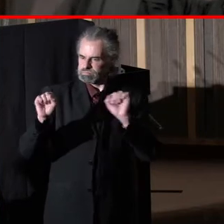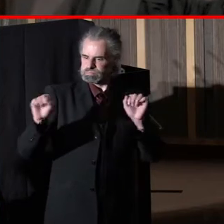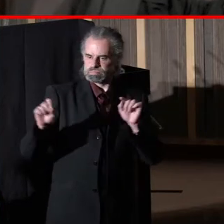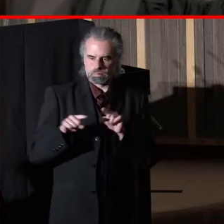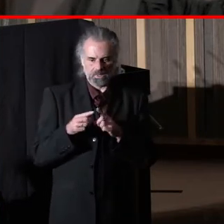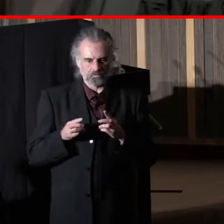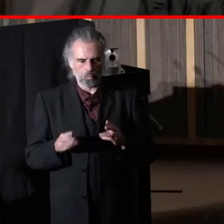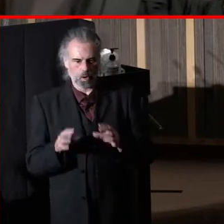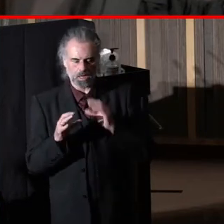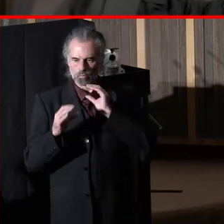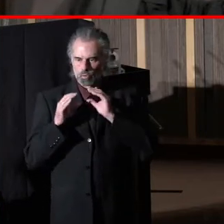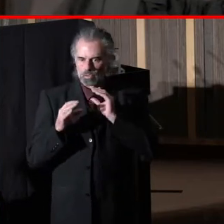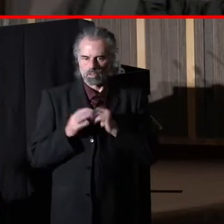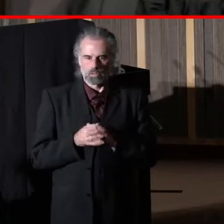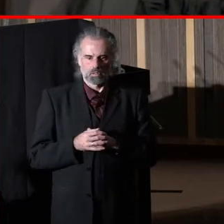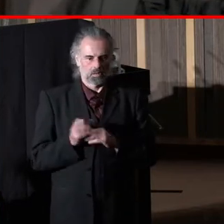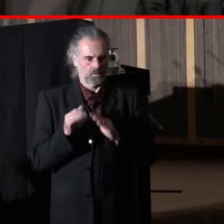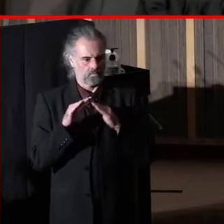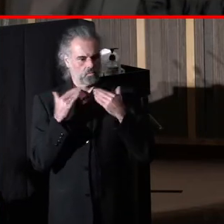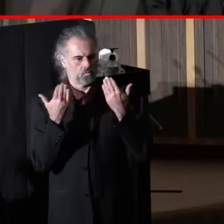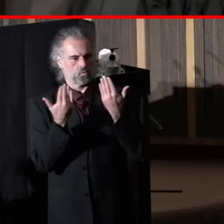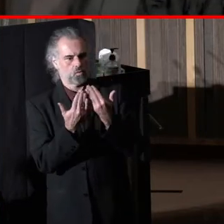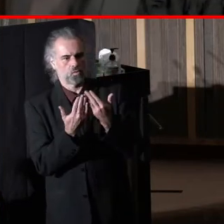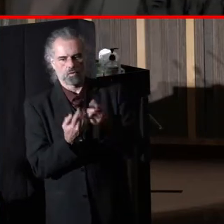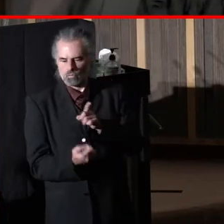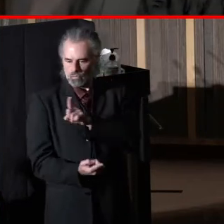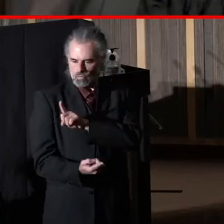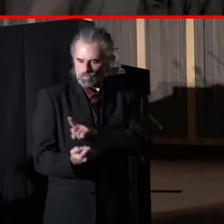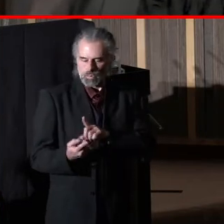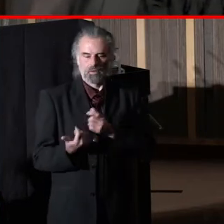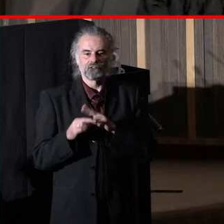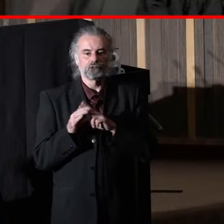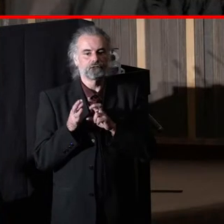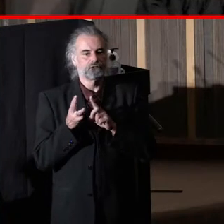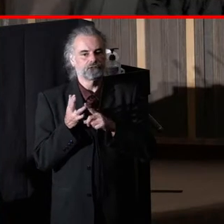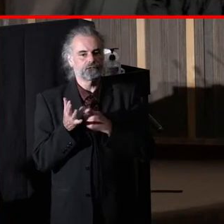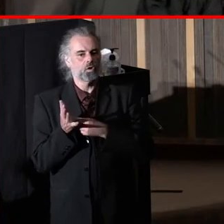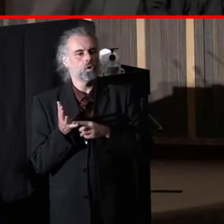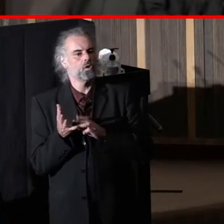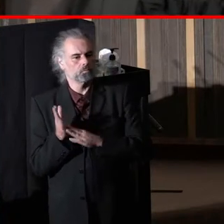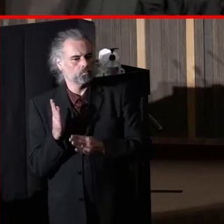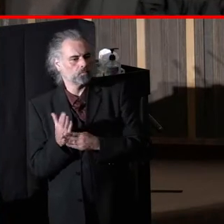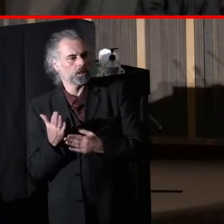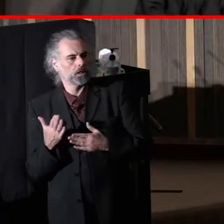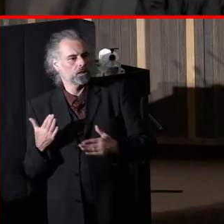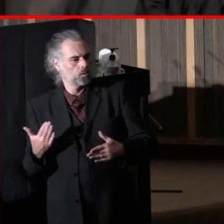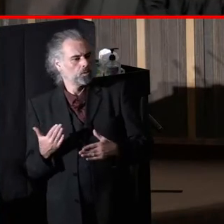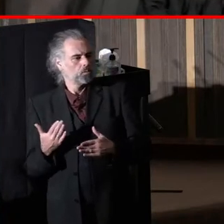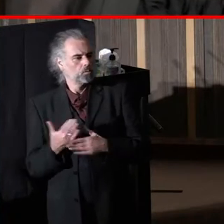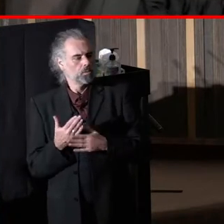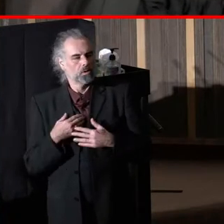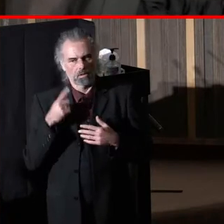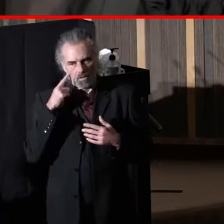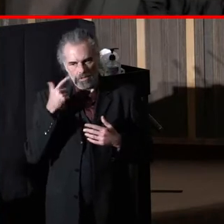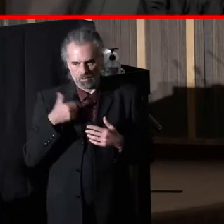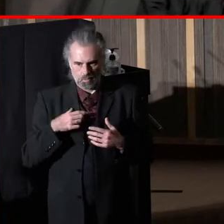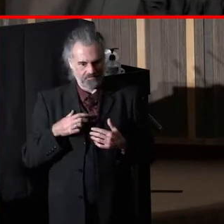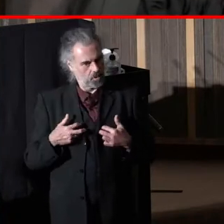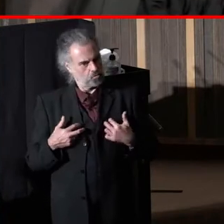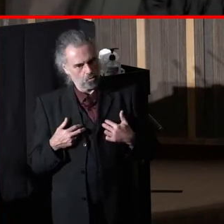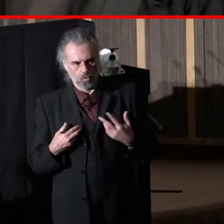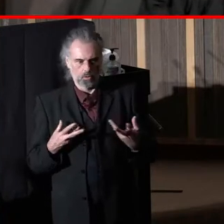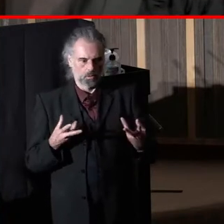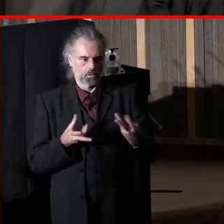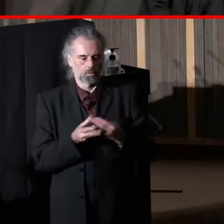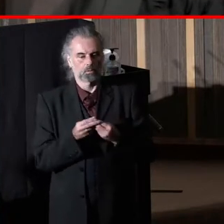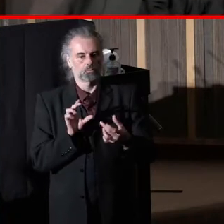of communicating. So having a global forum really makes it work, and that's why the Academy is so keen to work with Falling Walls,